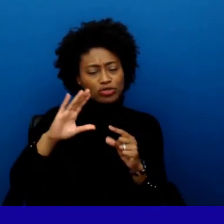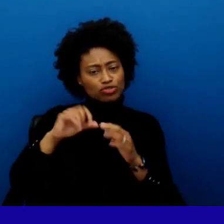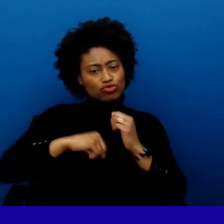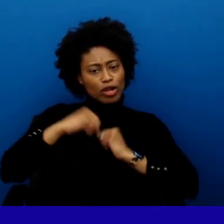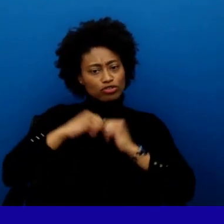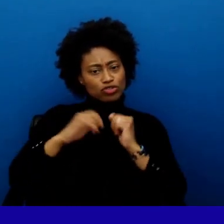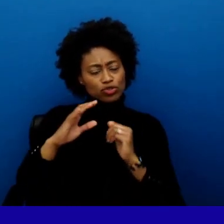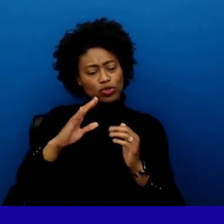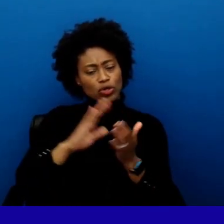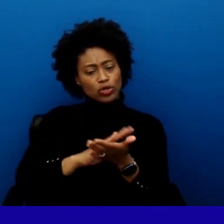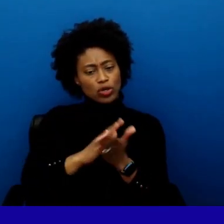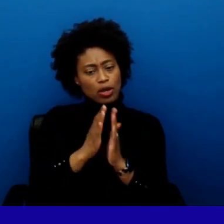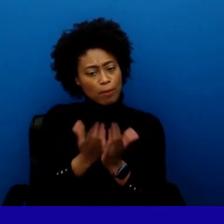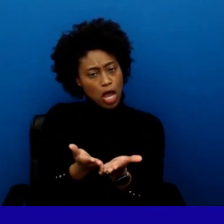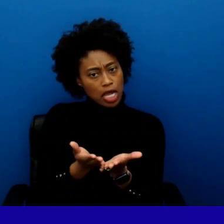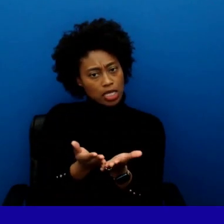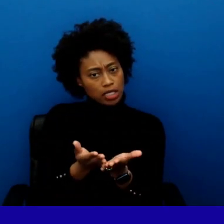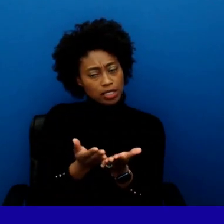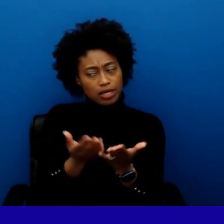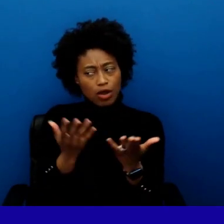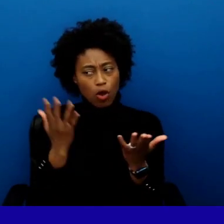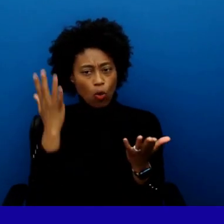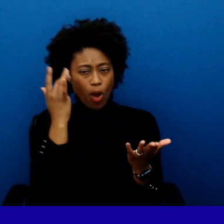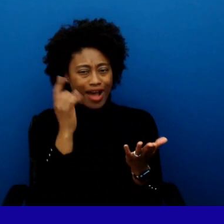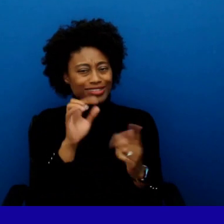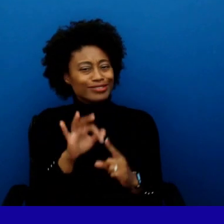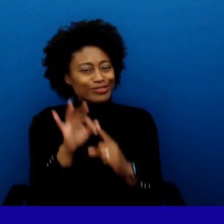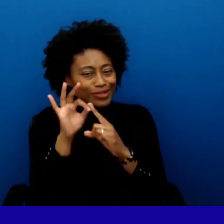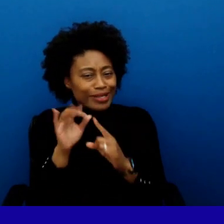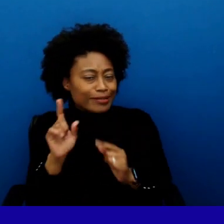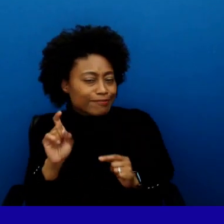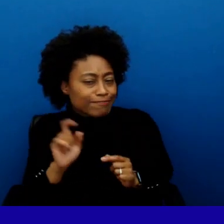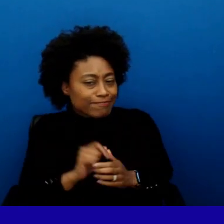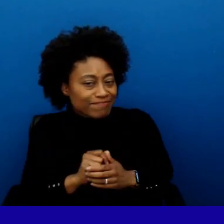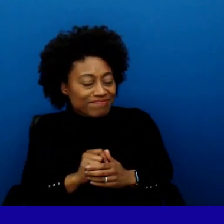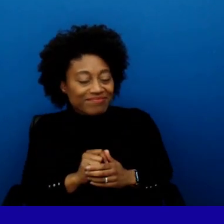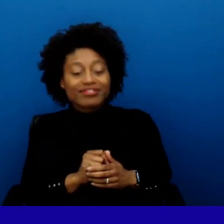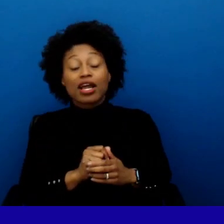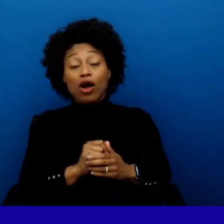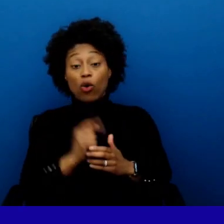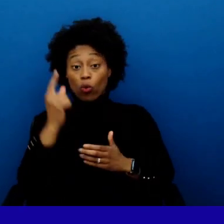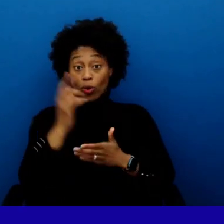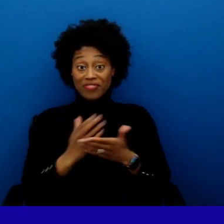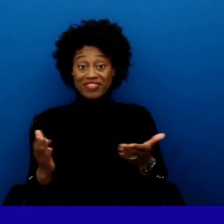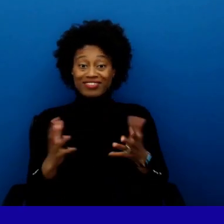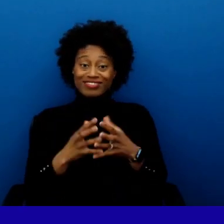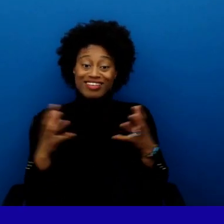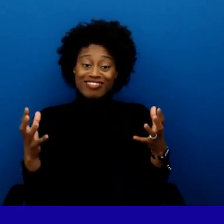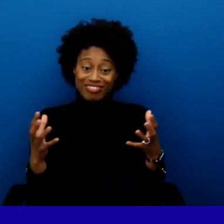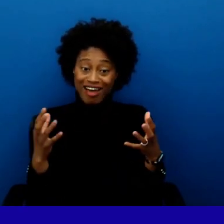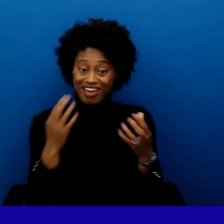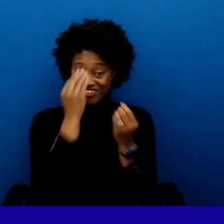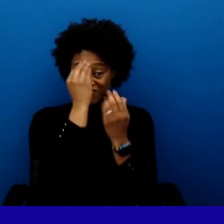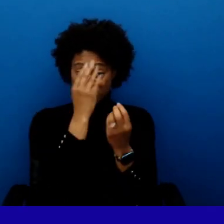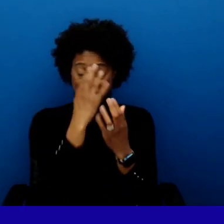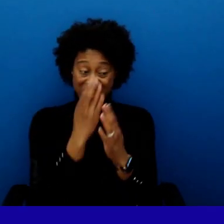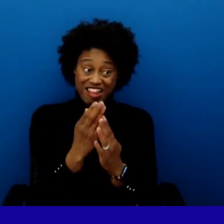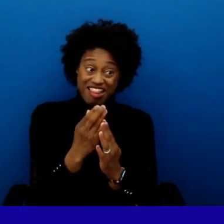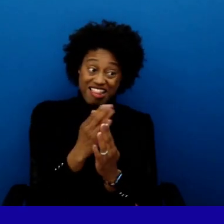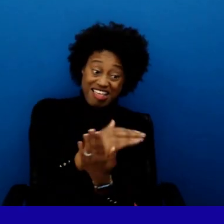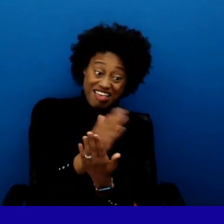this cookbook So that sets it yeah, apart? one of the things is the formatter. Like, there's a lot of front matter